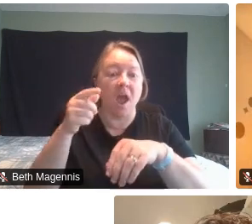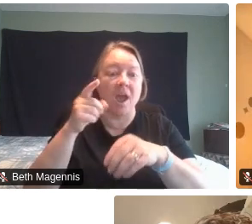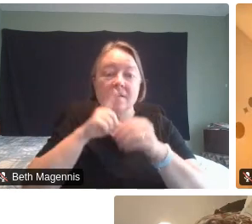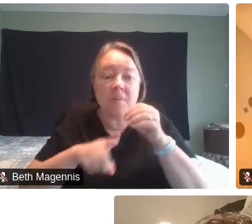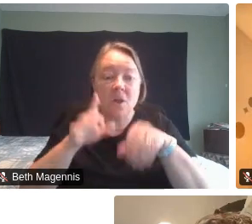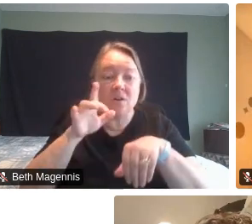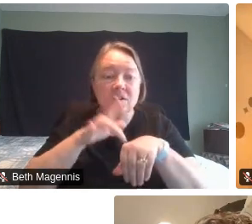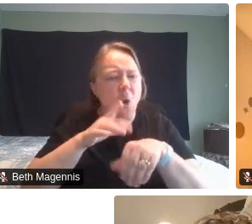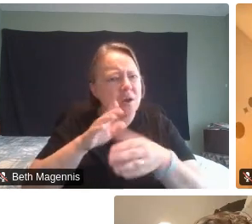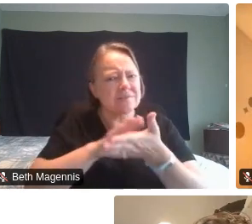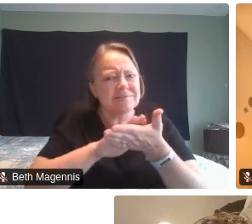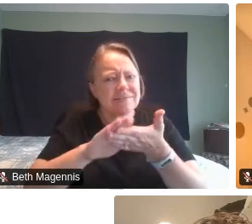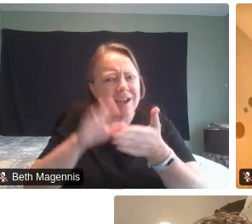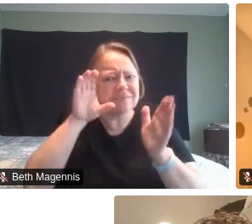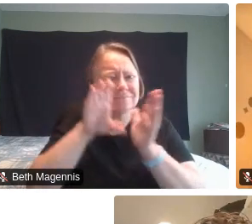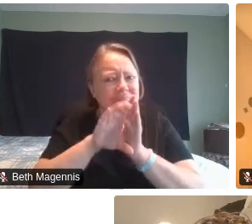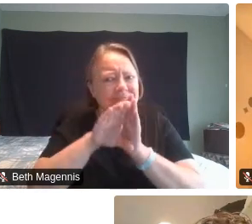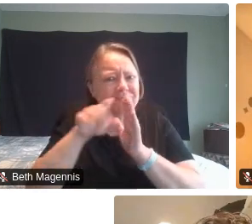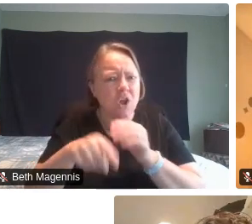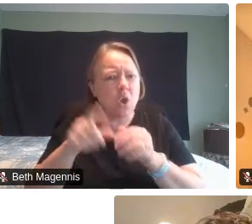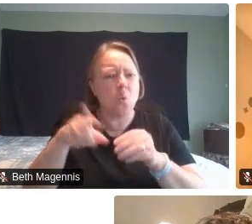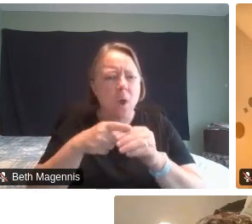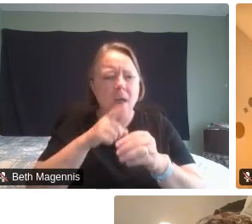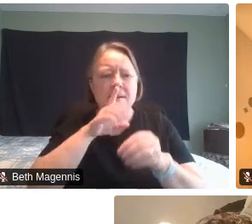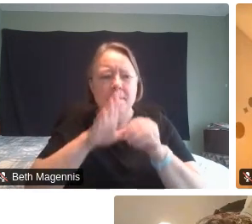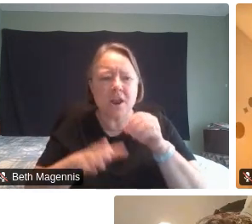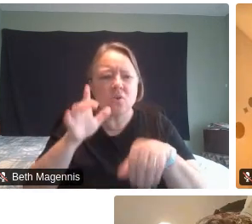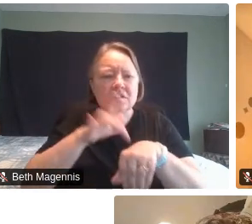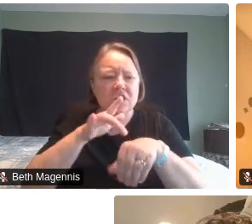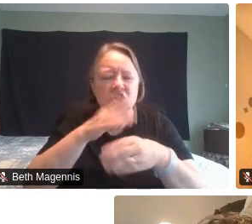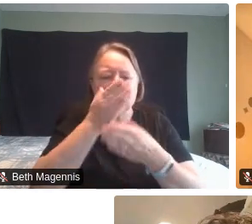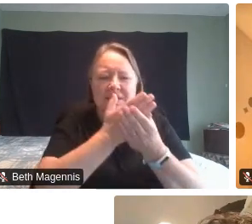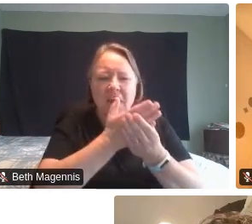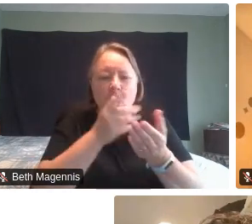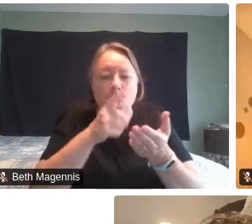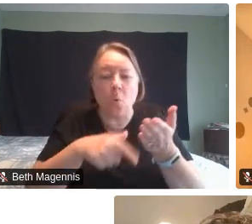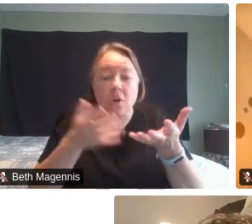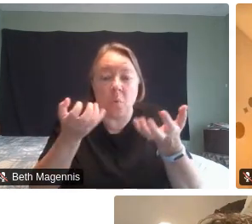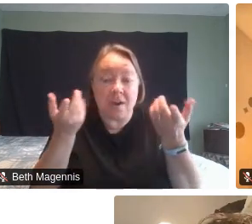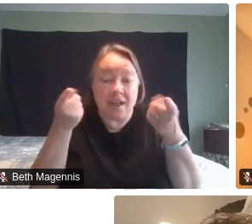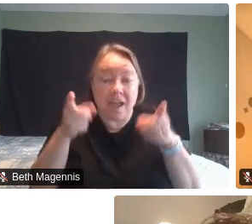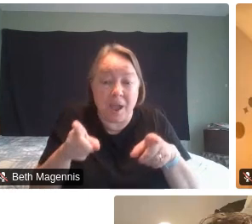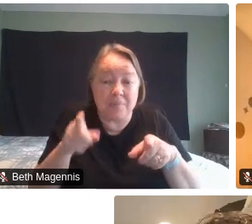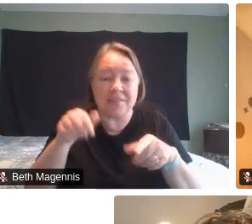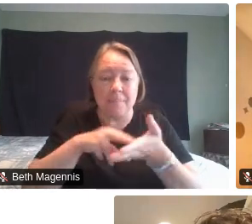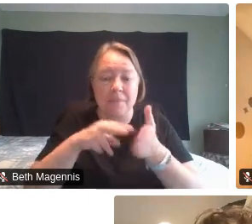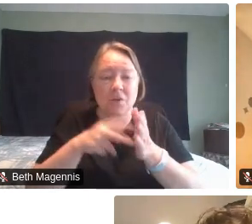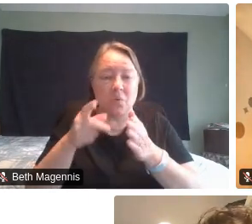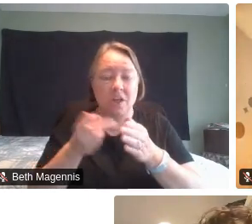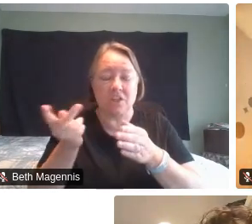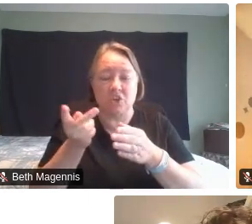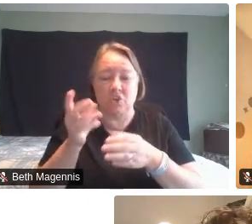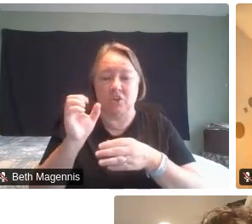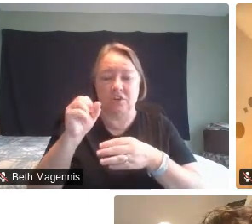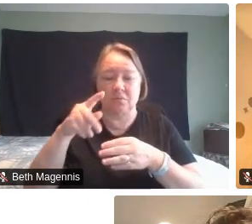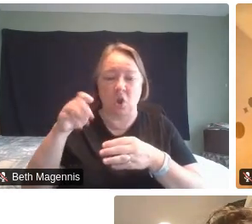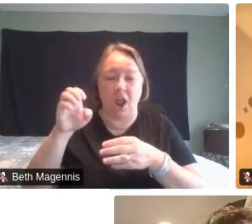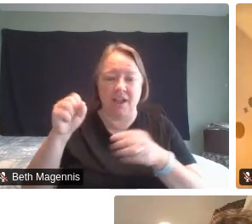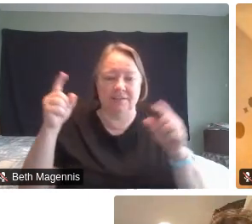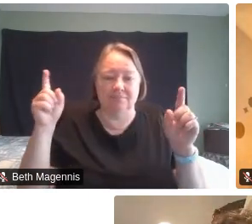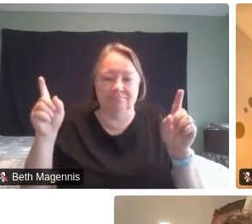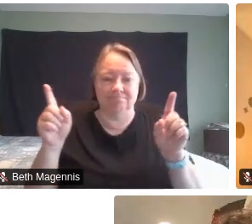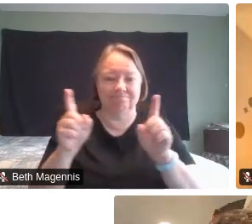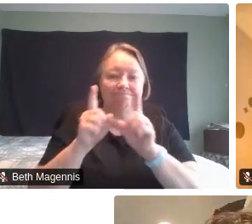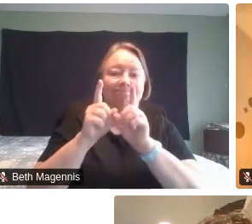look at the nice emojis in there. When the tomato touches the taco, what do we want to happen? So this means when these two sprites bump into each other, we